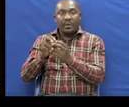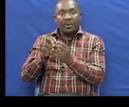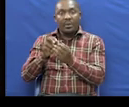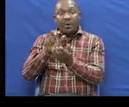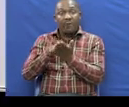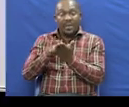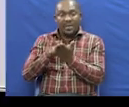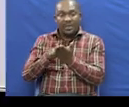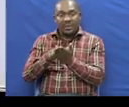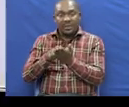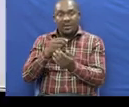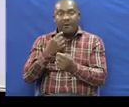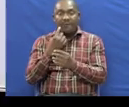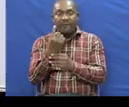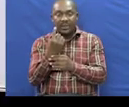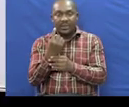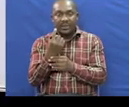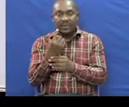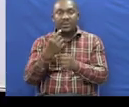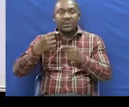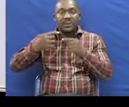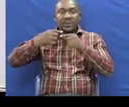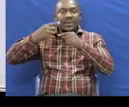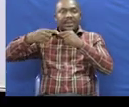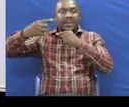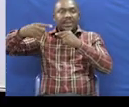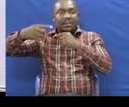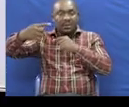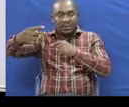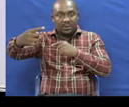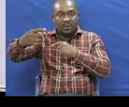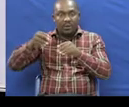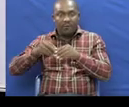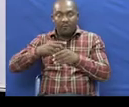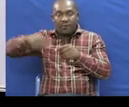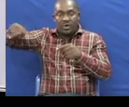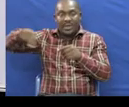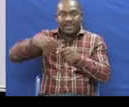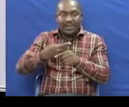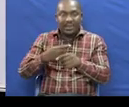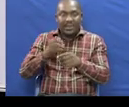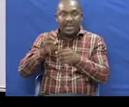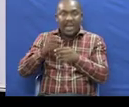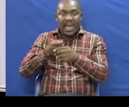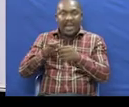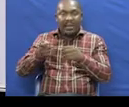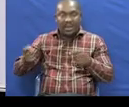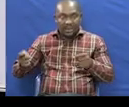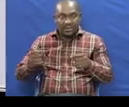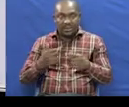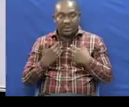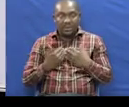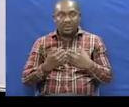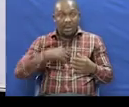series of D block elements, which are transition elements. When we refer our question, the